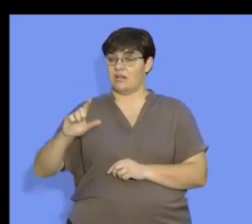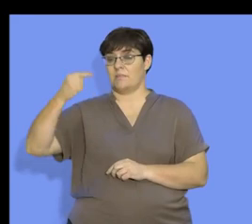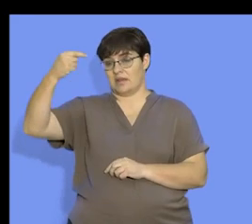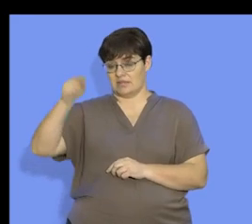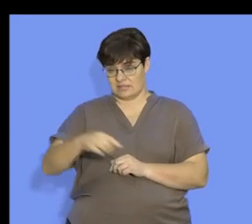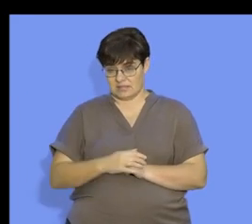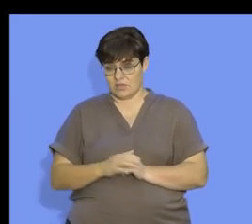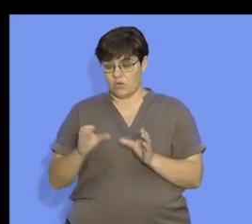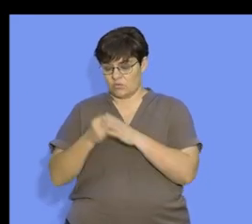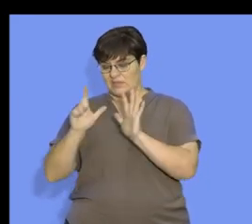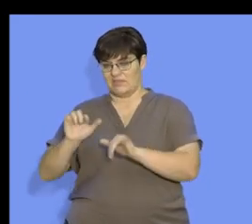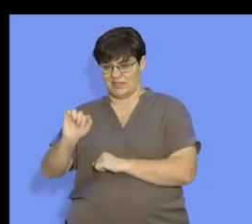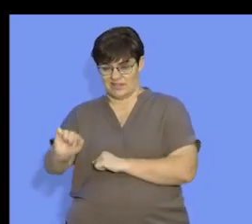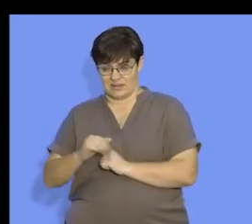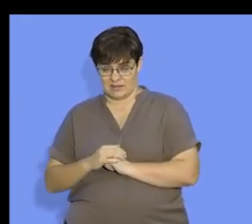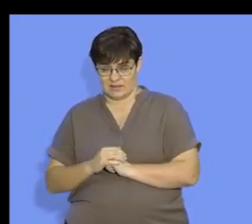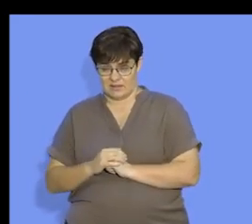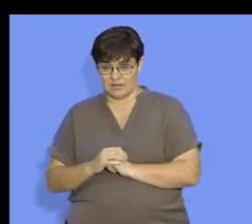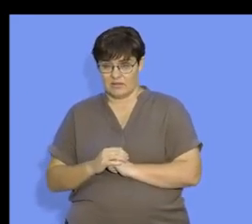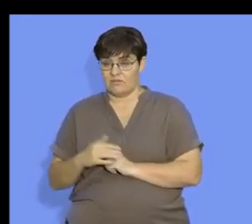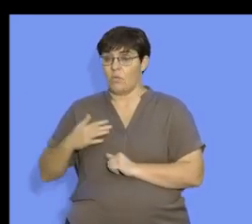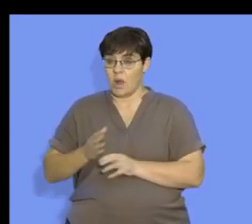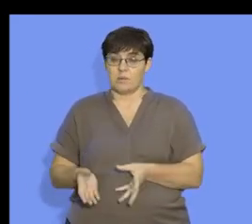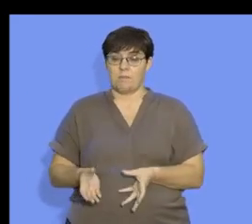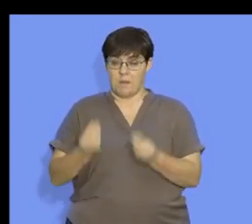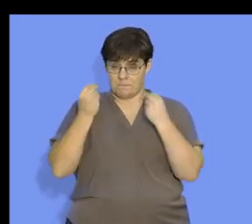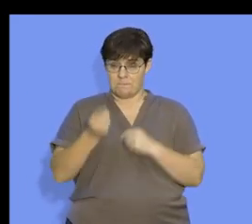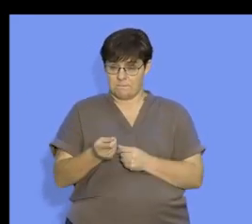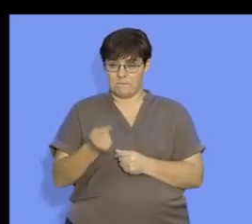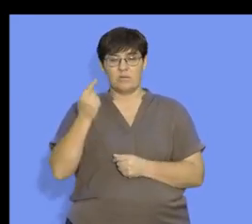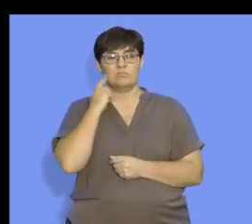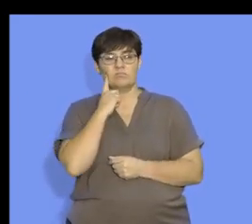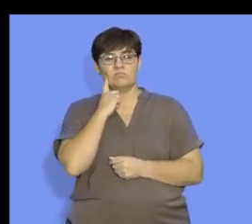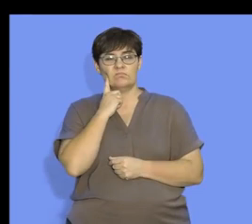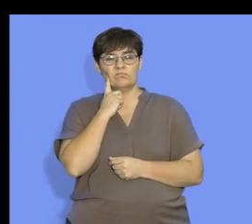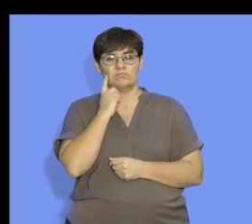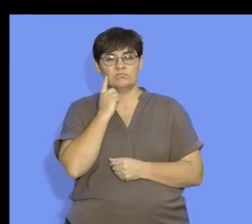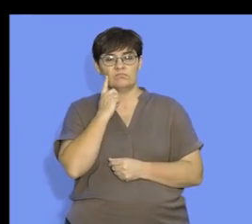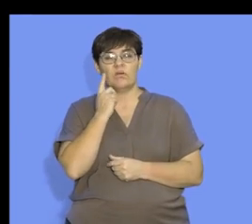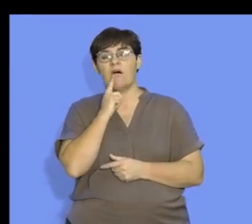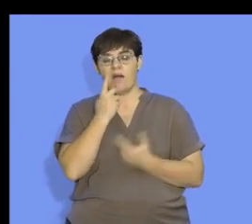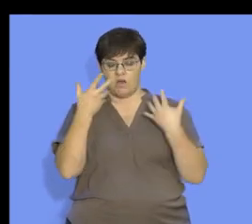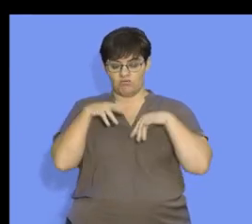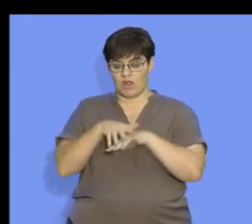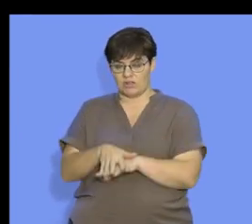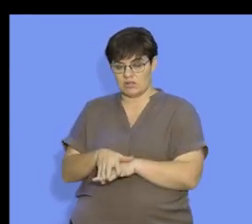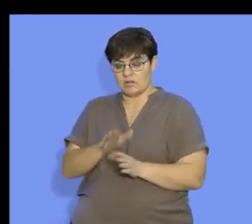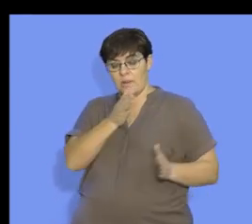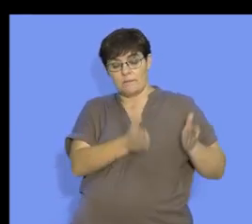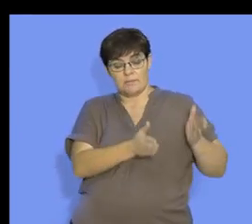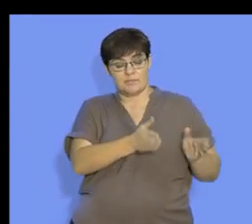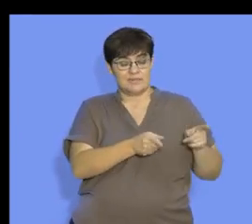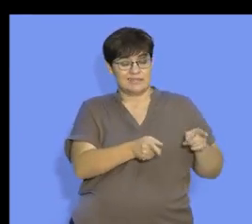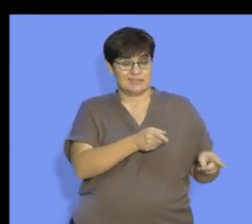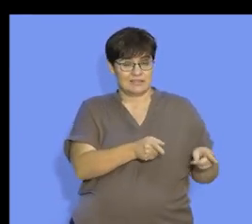right? Okay, group 7 elements, okay? Now, if we want to get that, we can think of, you know, a